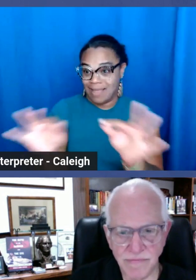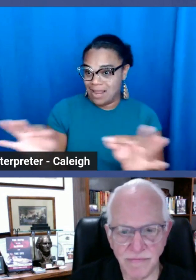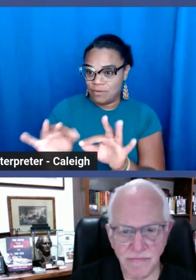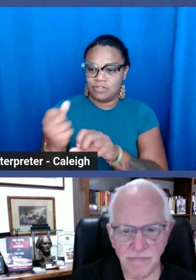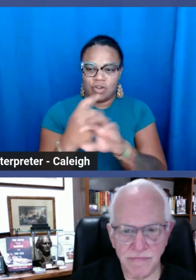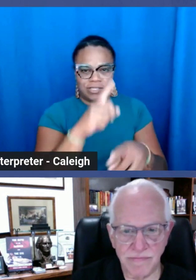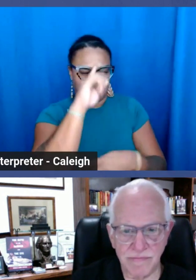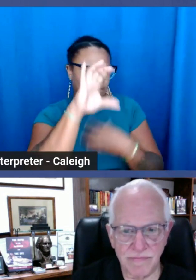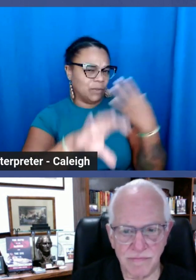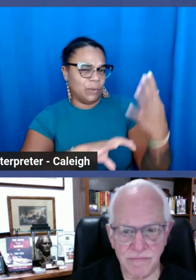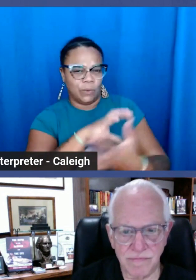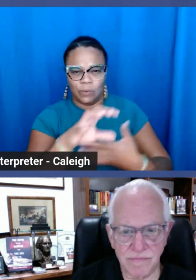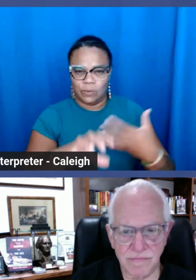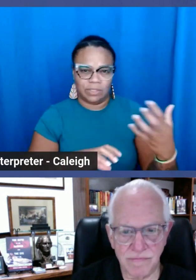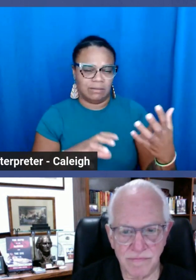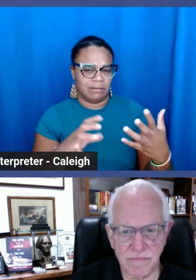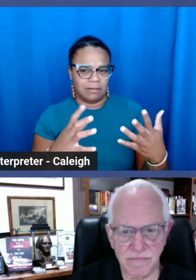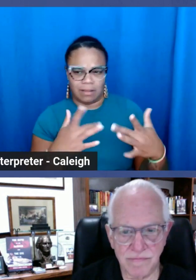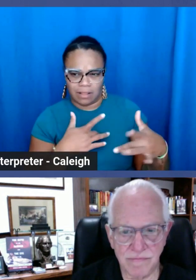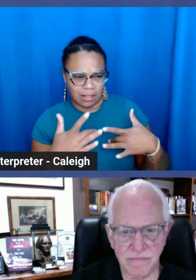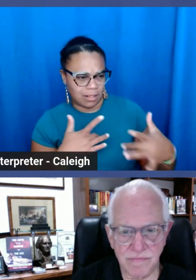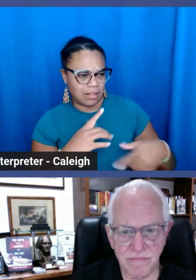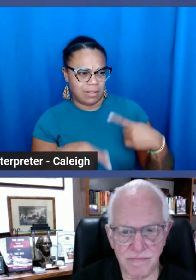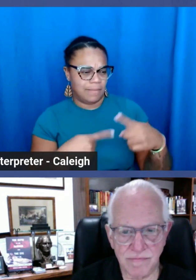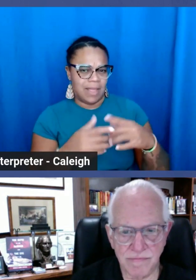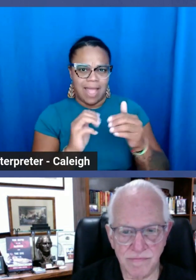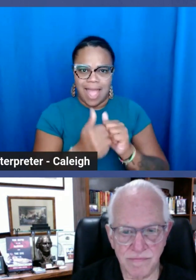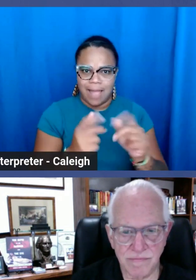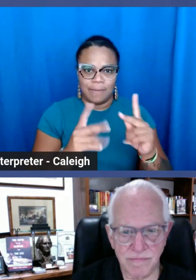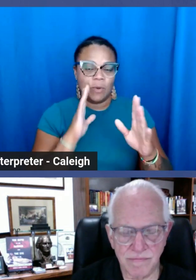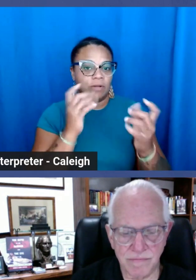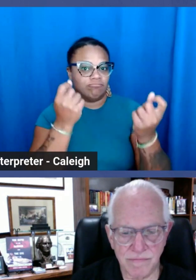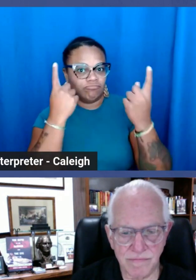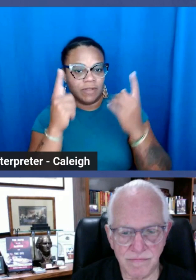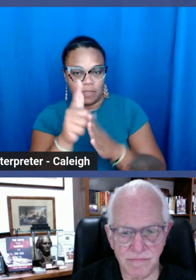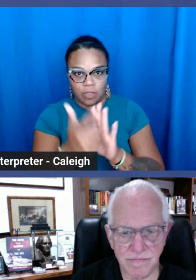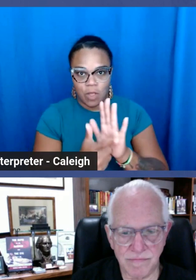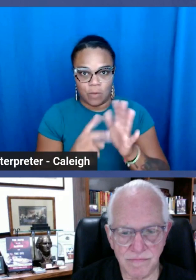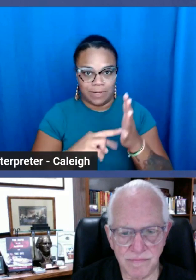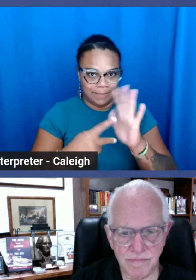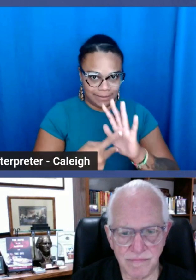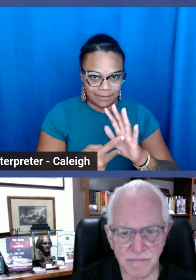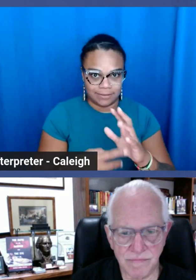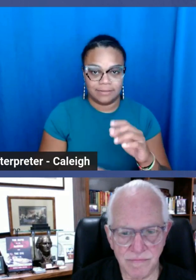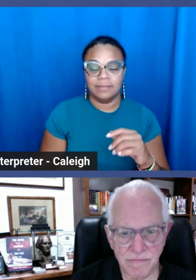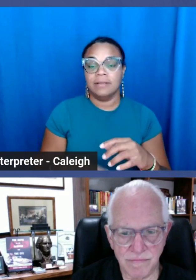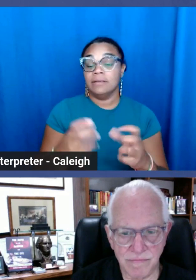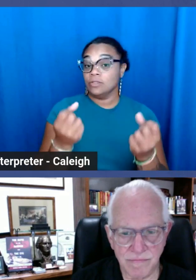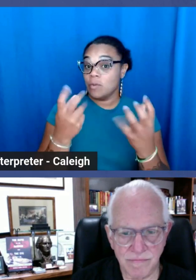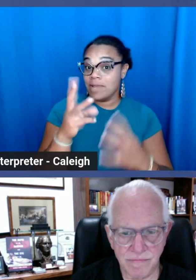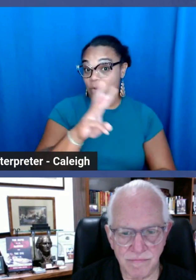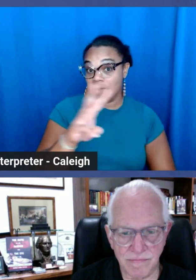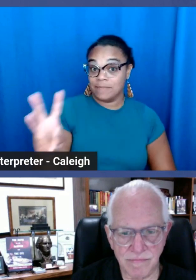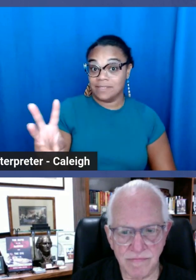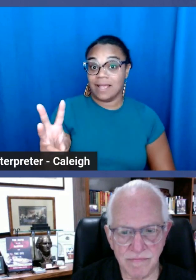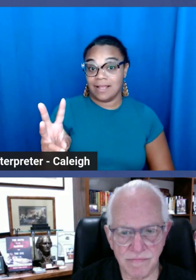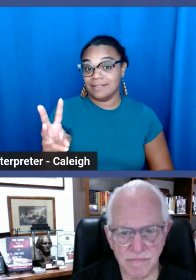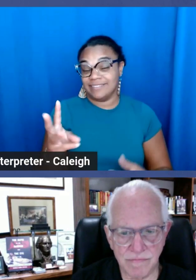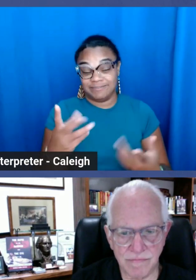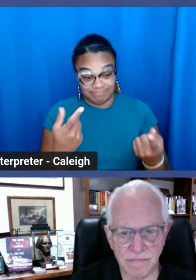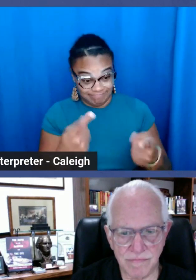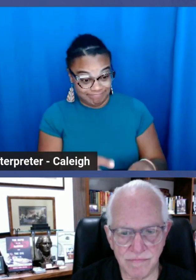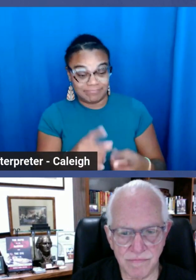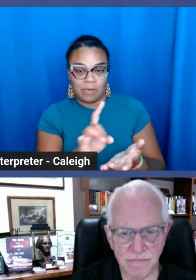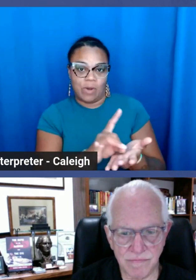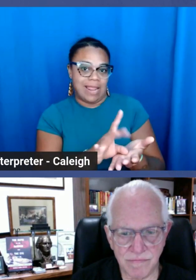about how broad the law would be interpreted. It resulted in many sites being either kicked off the